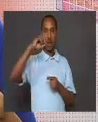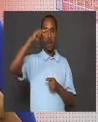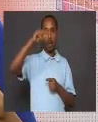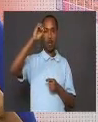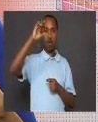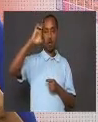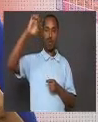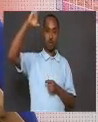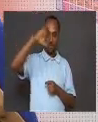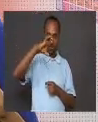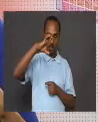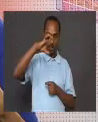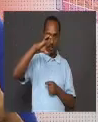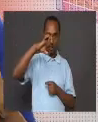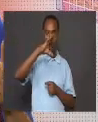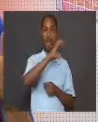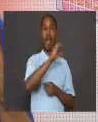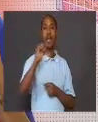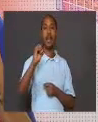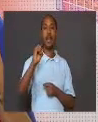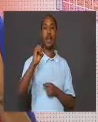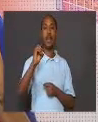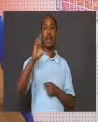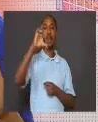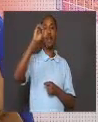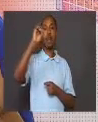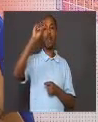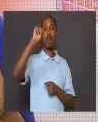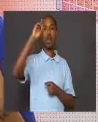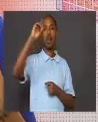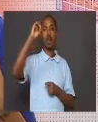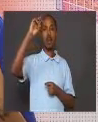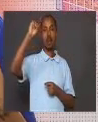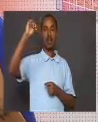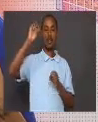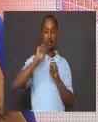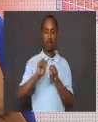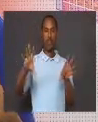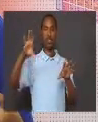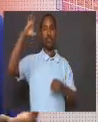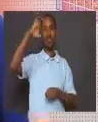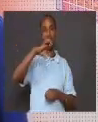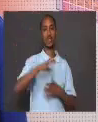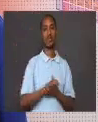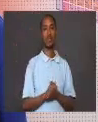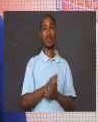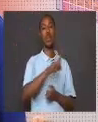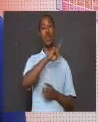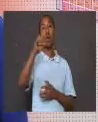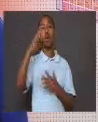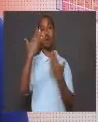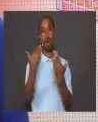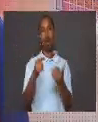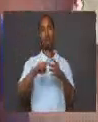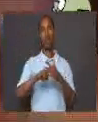dipole-dipole forces, and London dispersion forces. You may